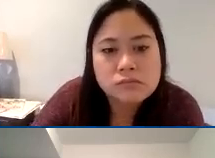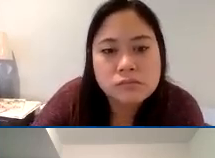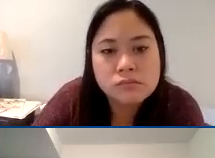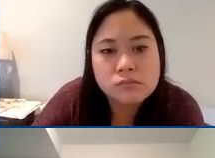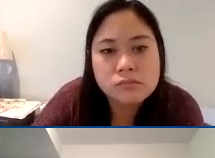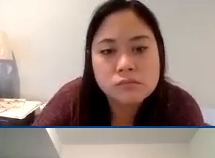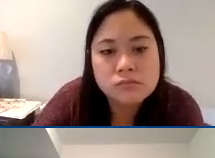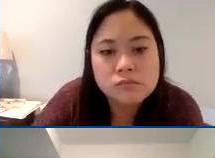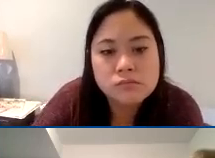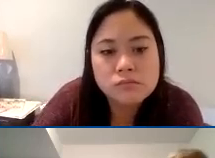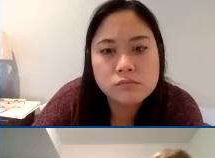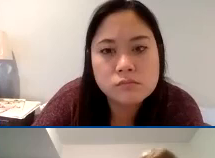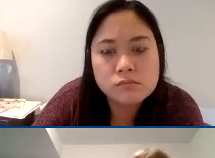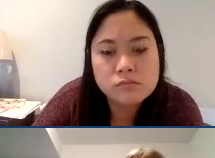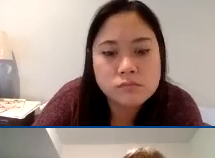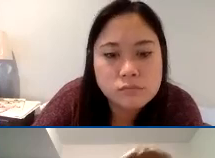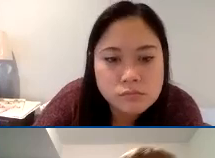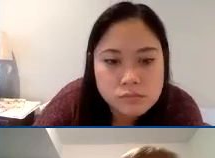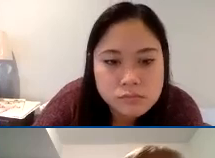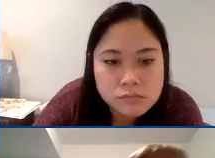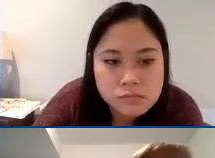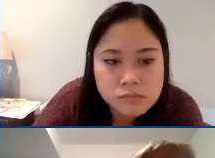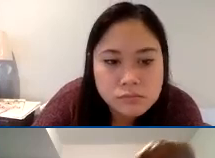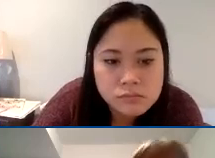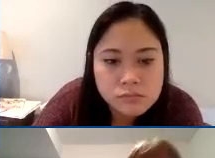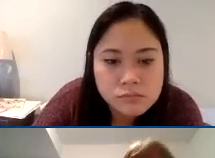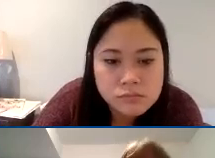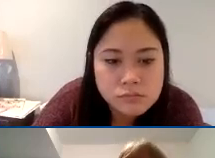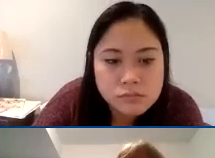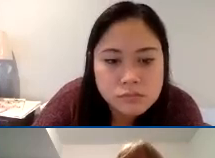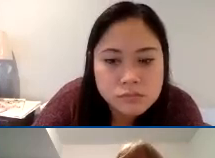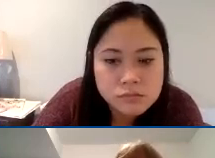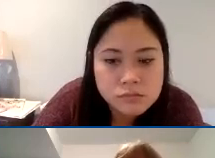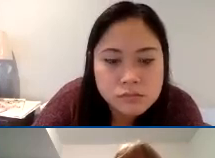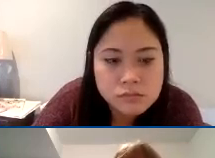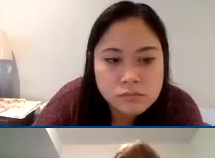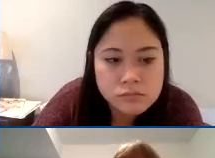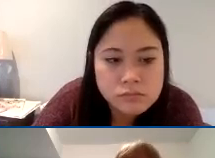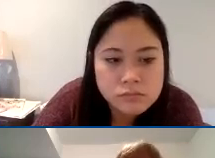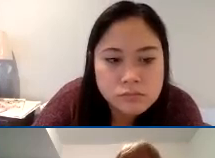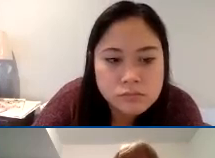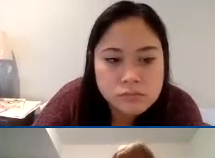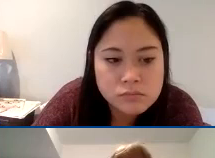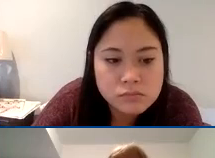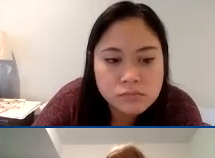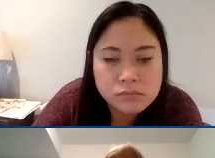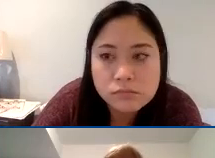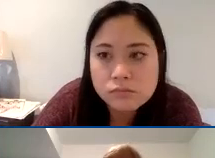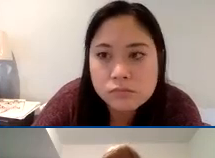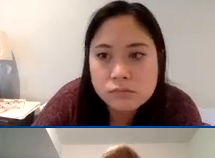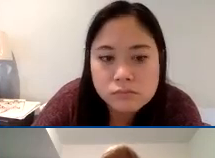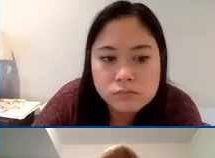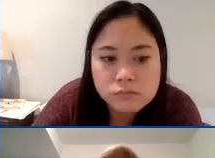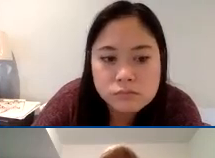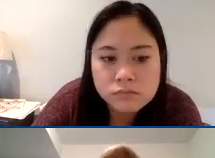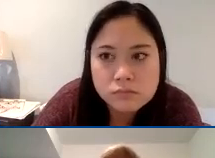So pathology, this is a very large section. There was 96 codes that were added. So